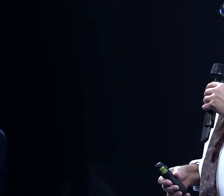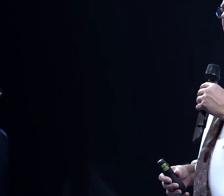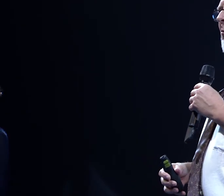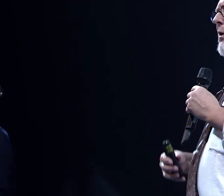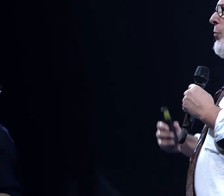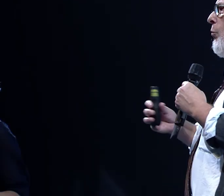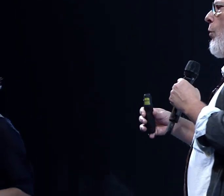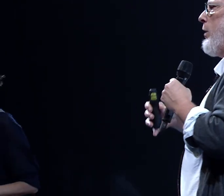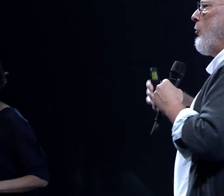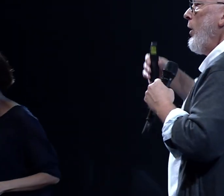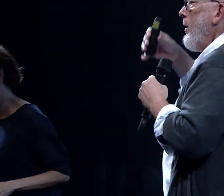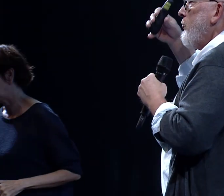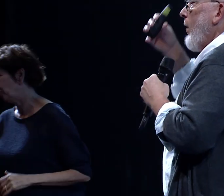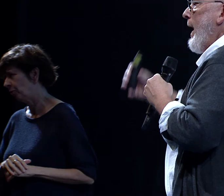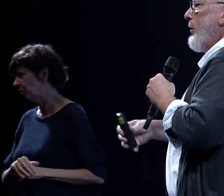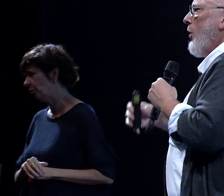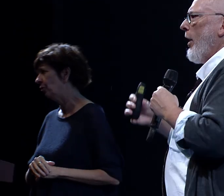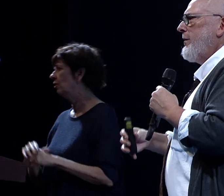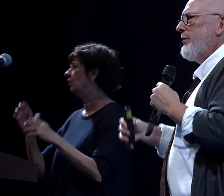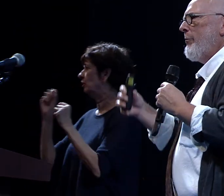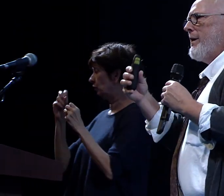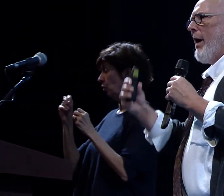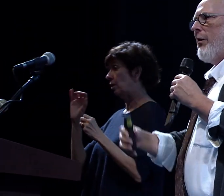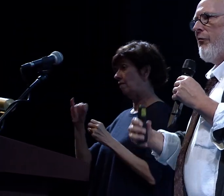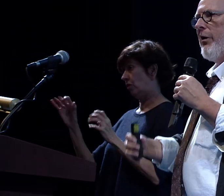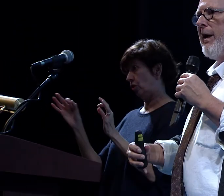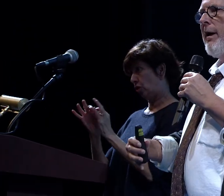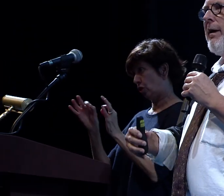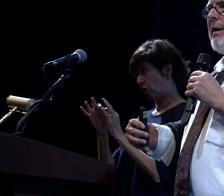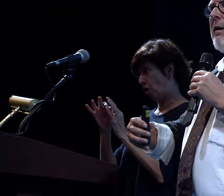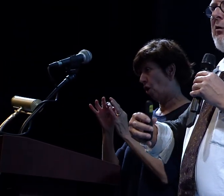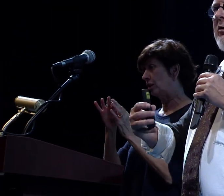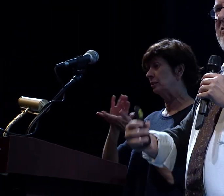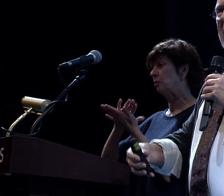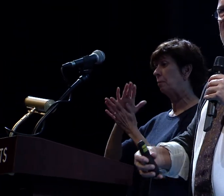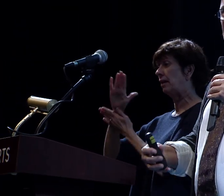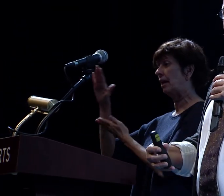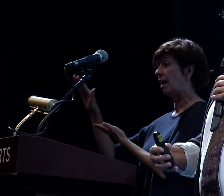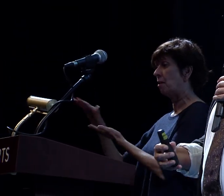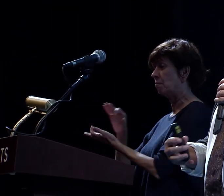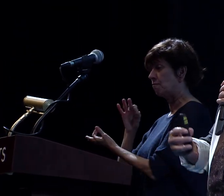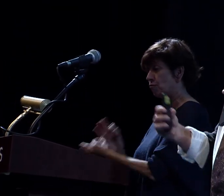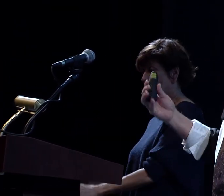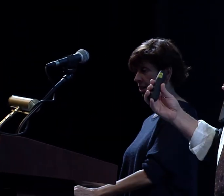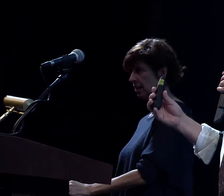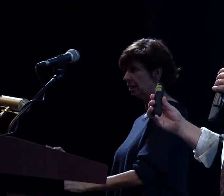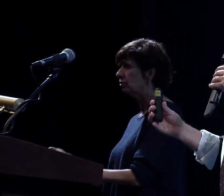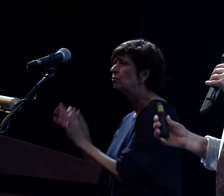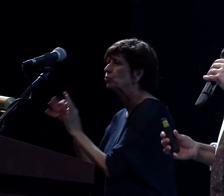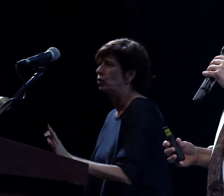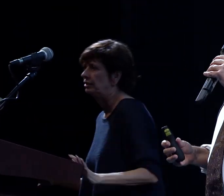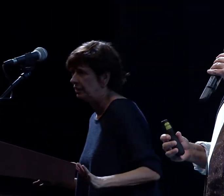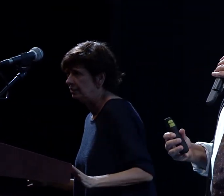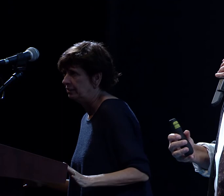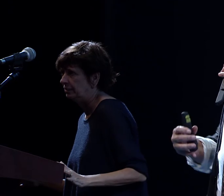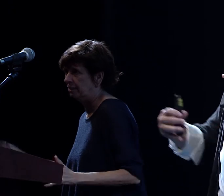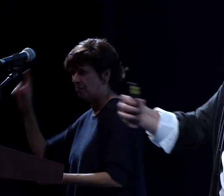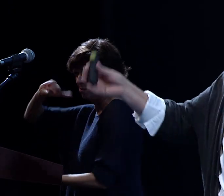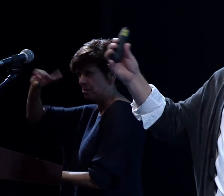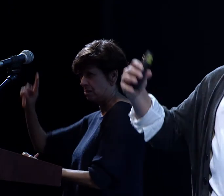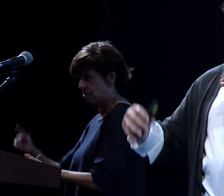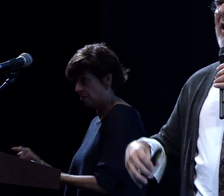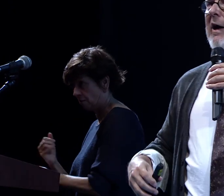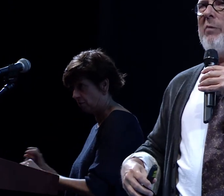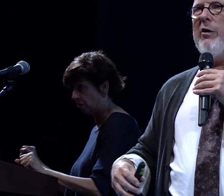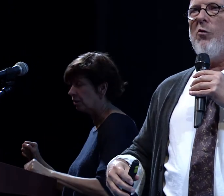So when you drive the cost of something down to free, you devalue it. It becomes worthless. I have students who